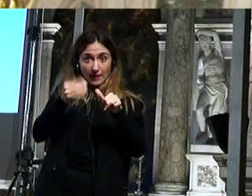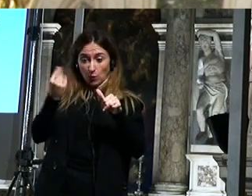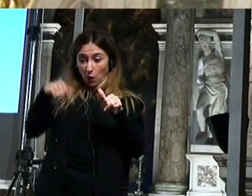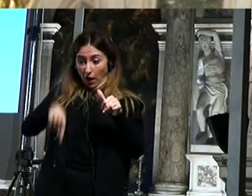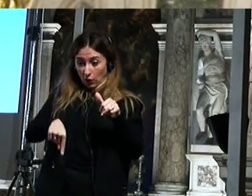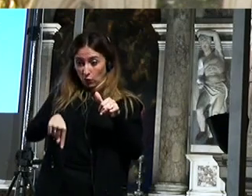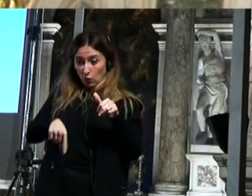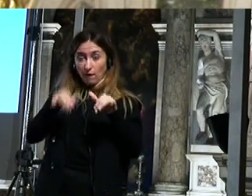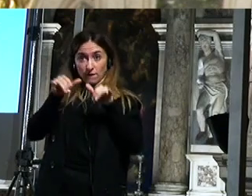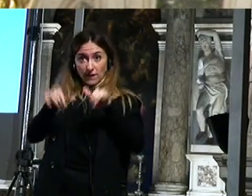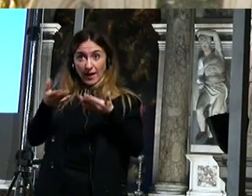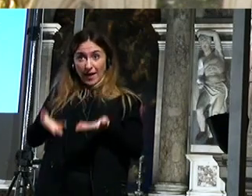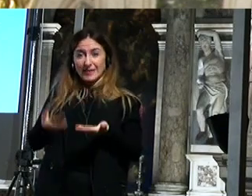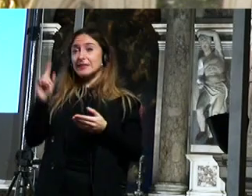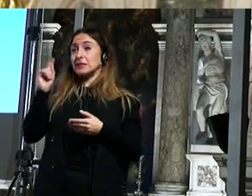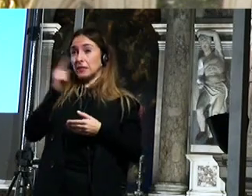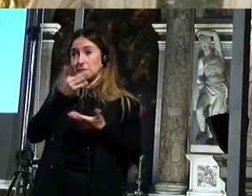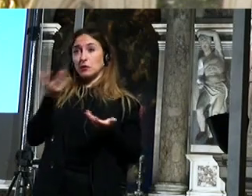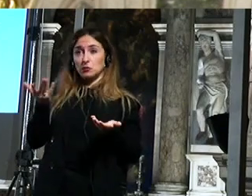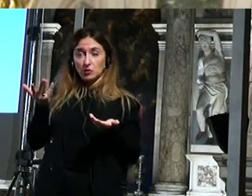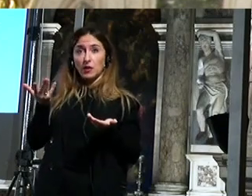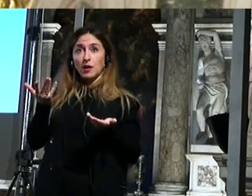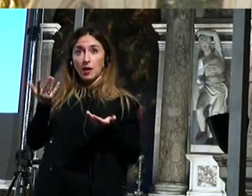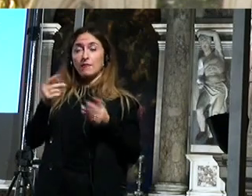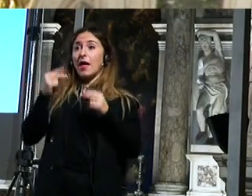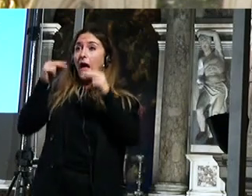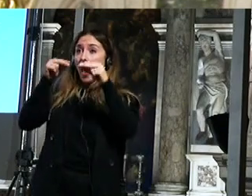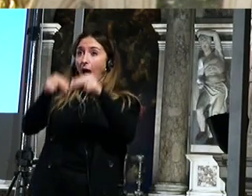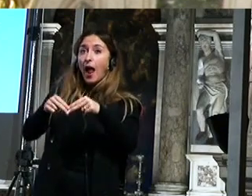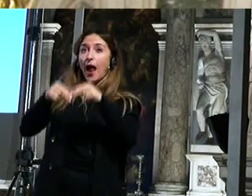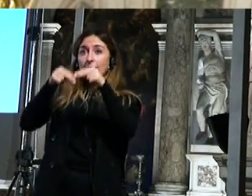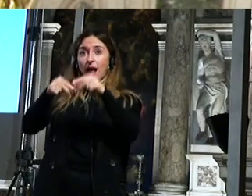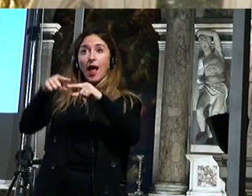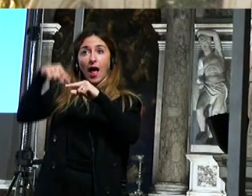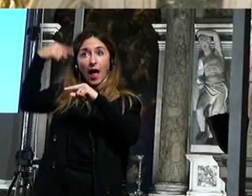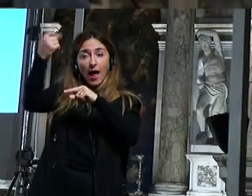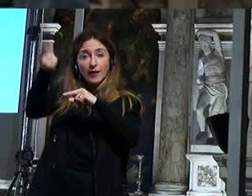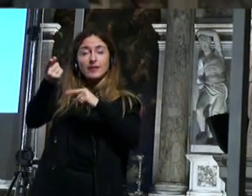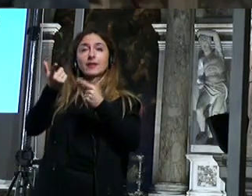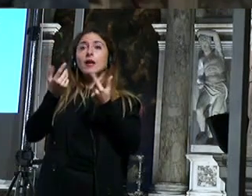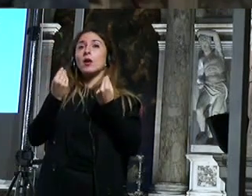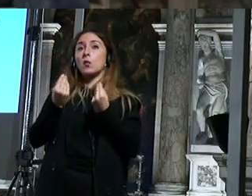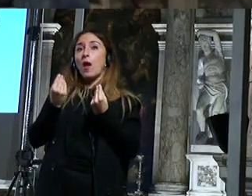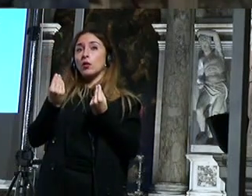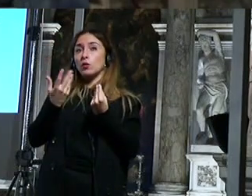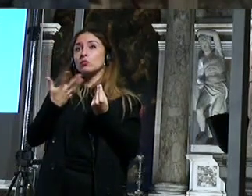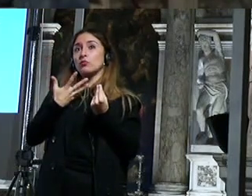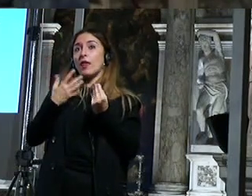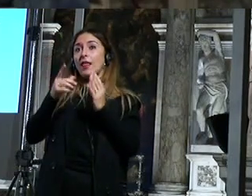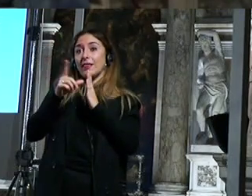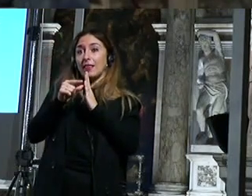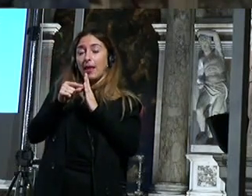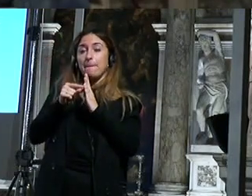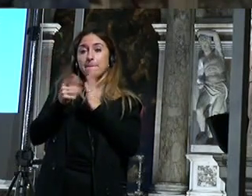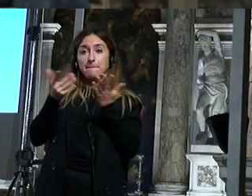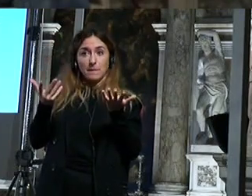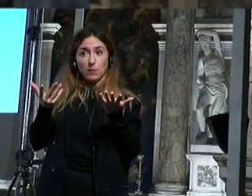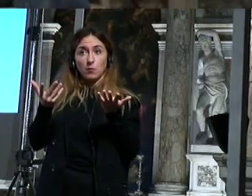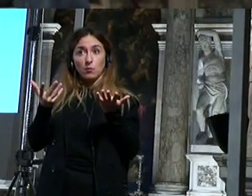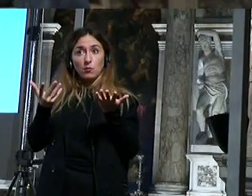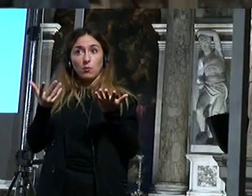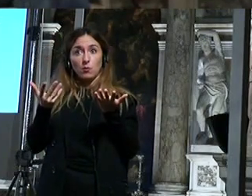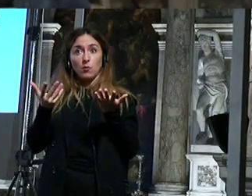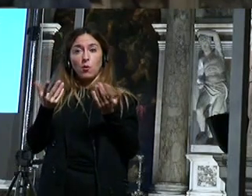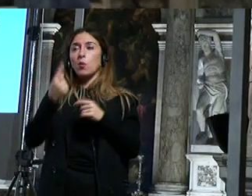in years from now, when it's had enough time, you know, somebody tonight mentioned Zabel, W.G. Zabel, but remember